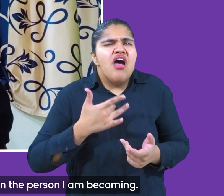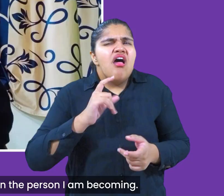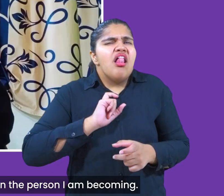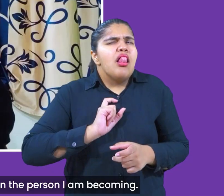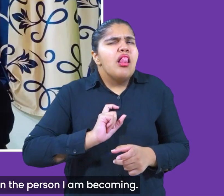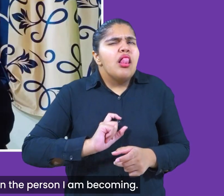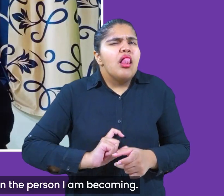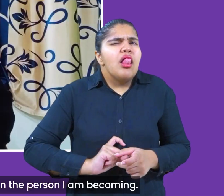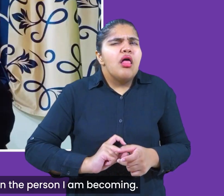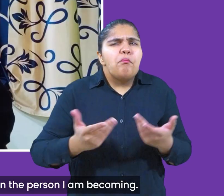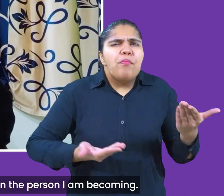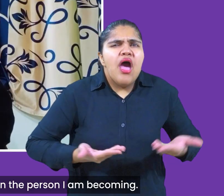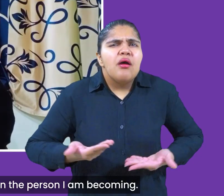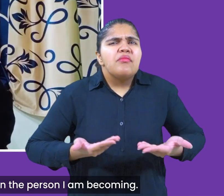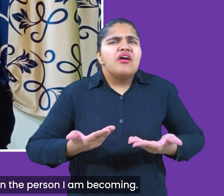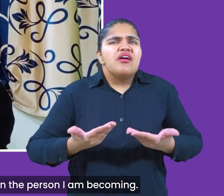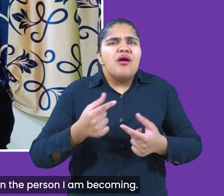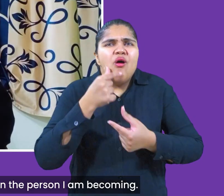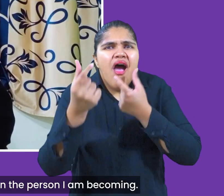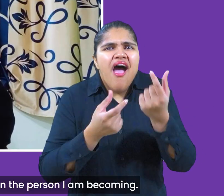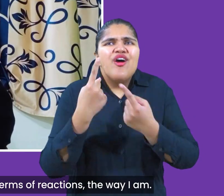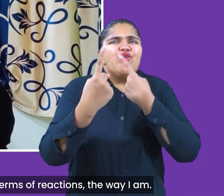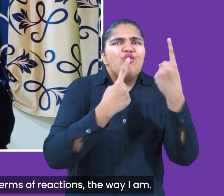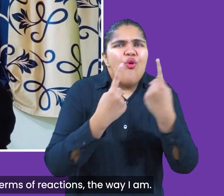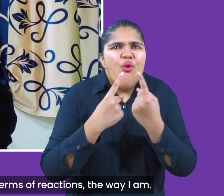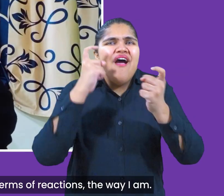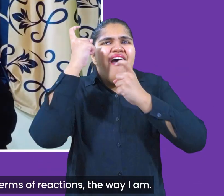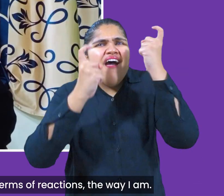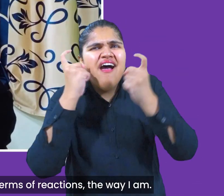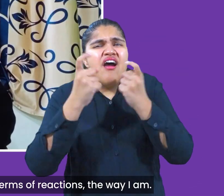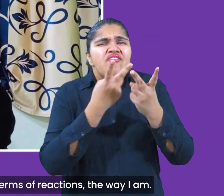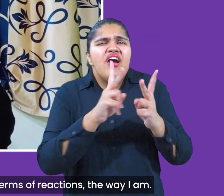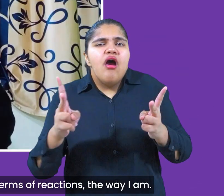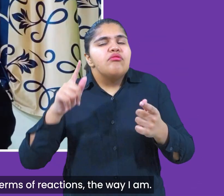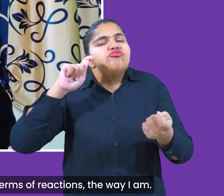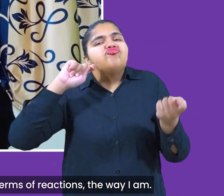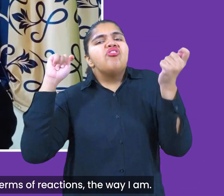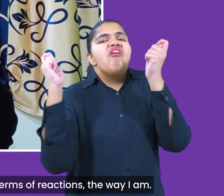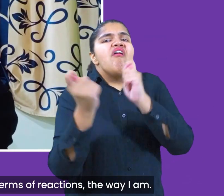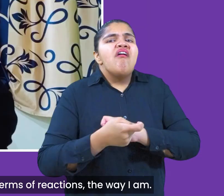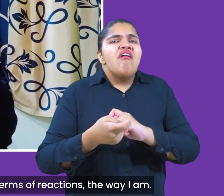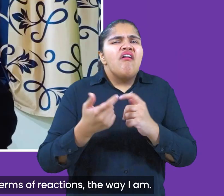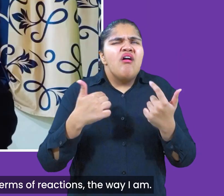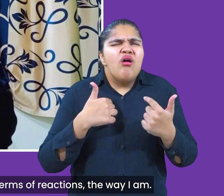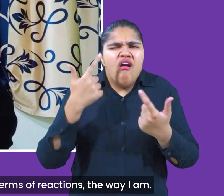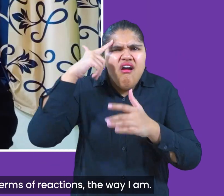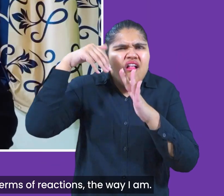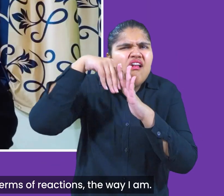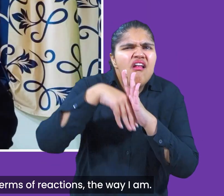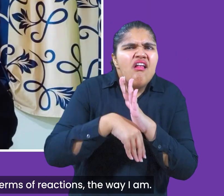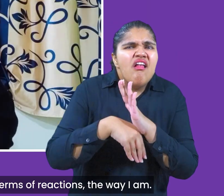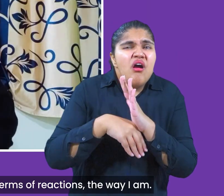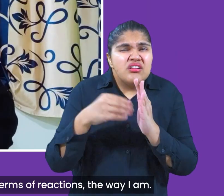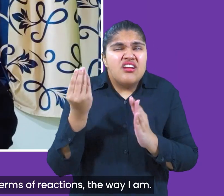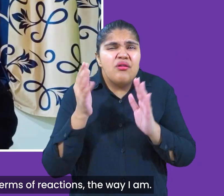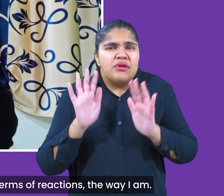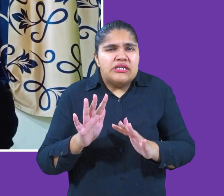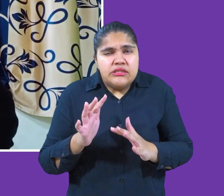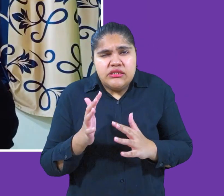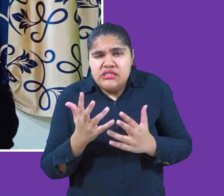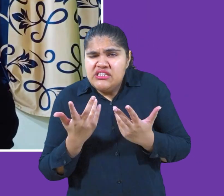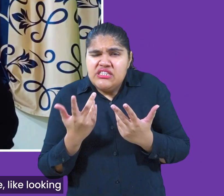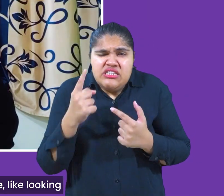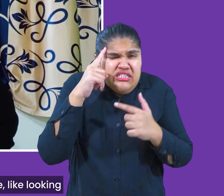these emotions were slowly reflecting on the person I'm becoming. It can be in terms of confidence, it can be in terms of reactions, the way I